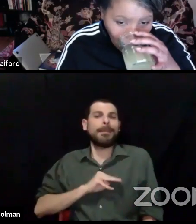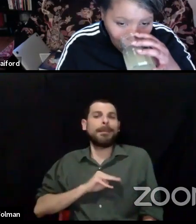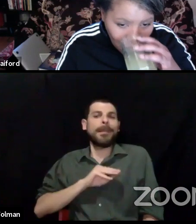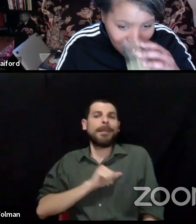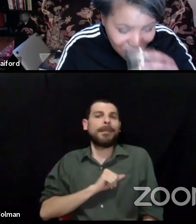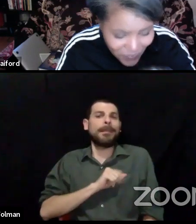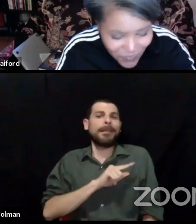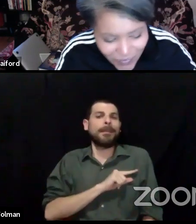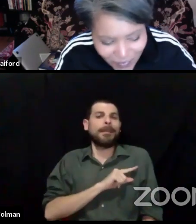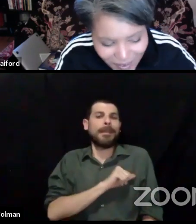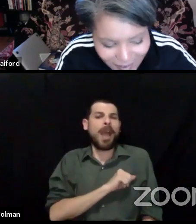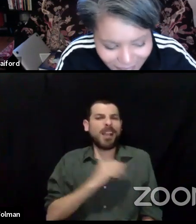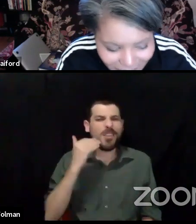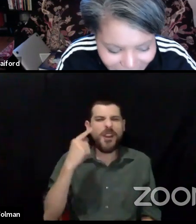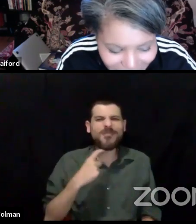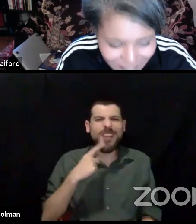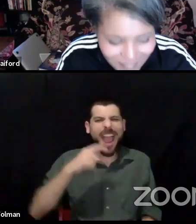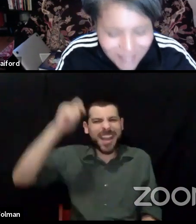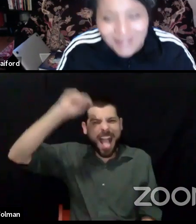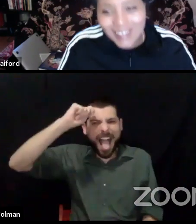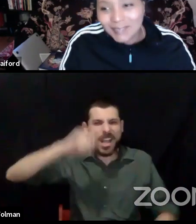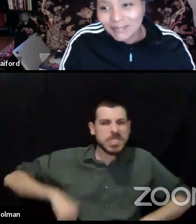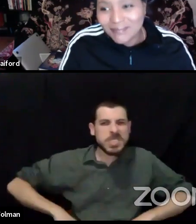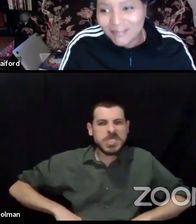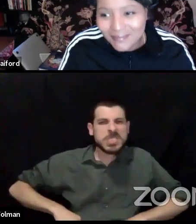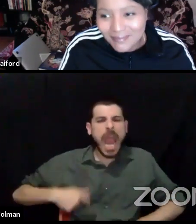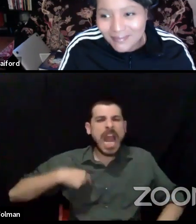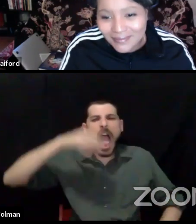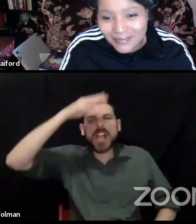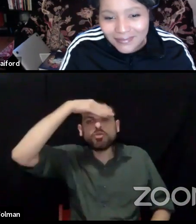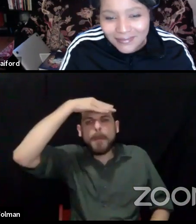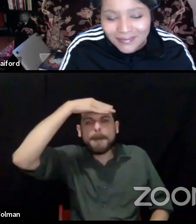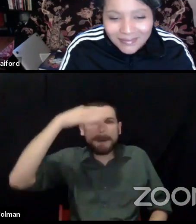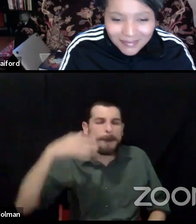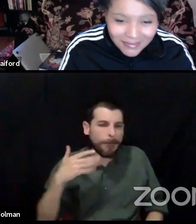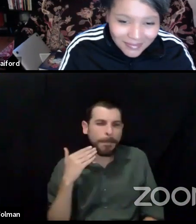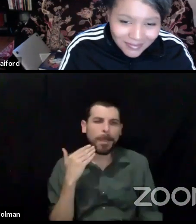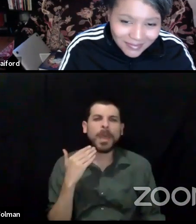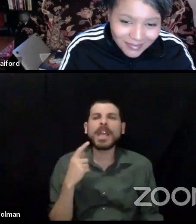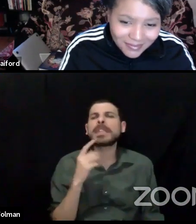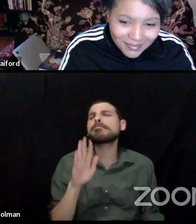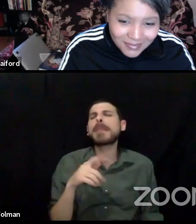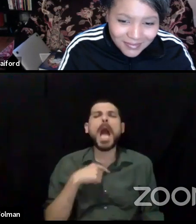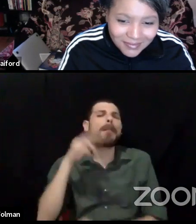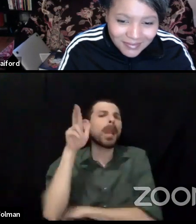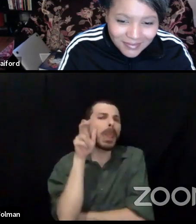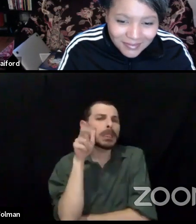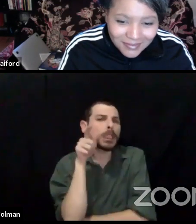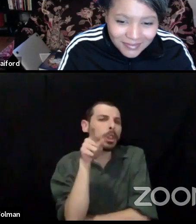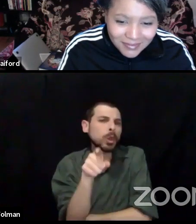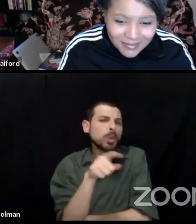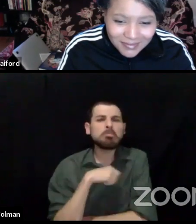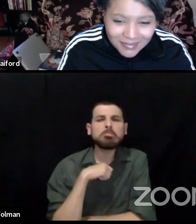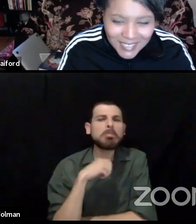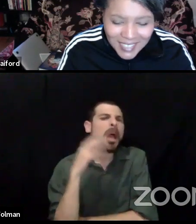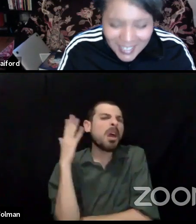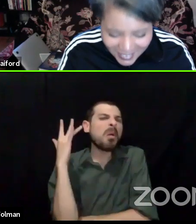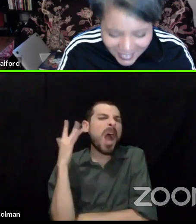hat, and I was like, you know, I've been listening to what you say, but why should I support